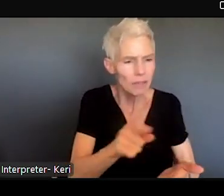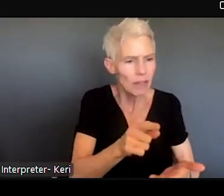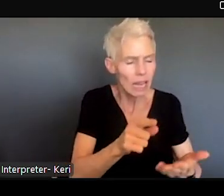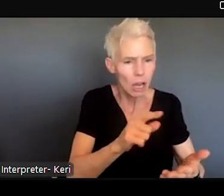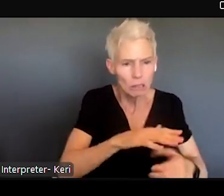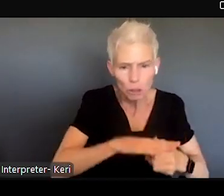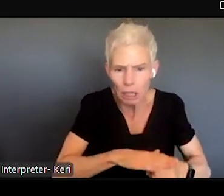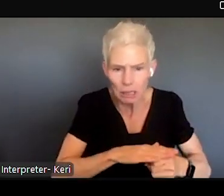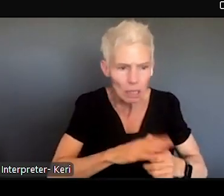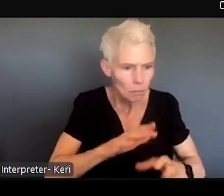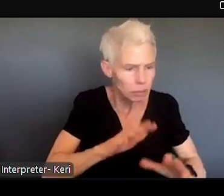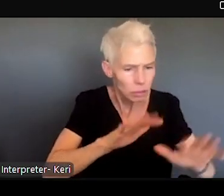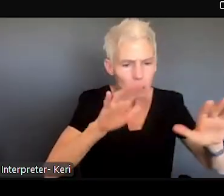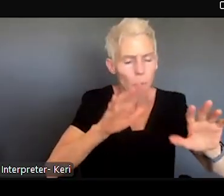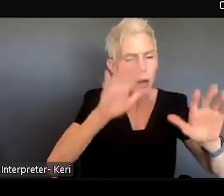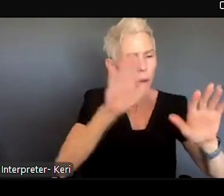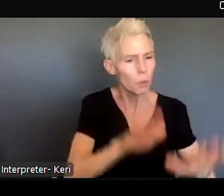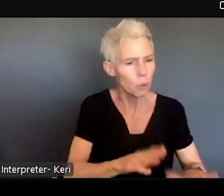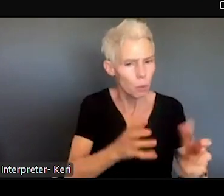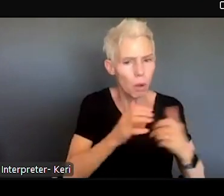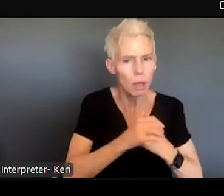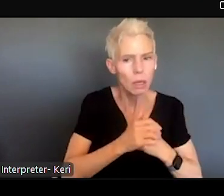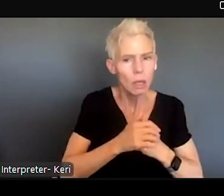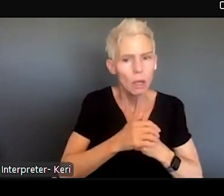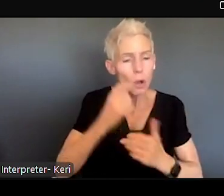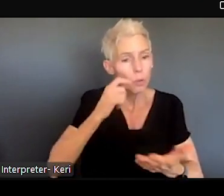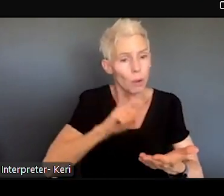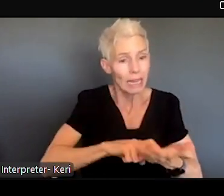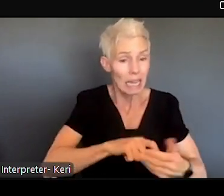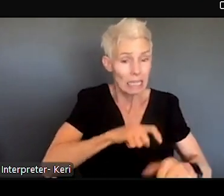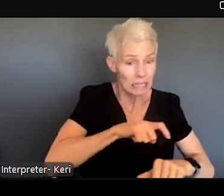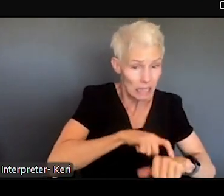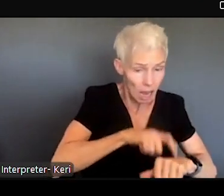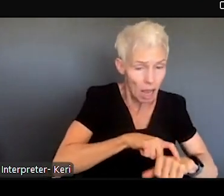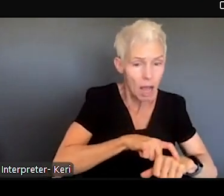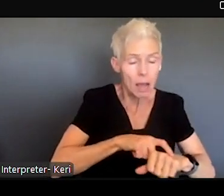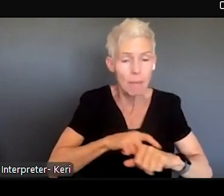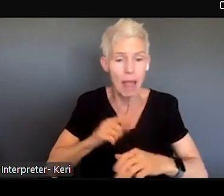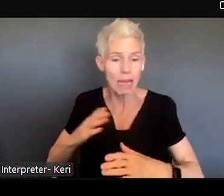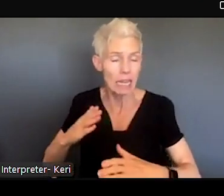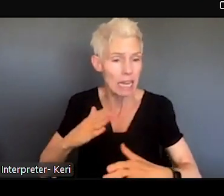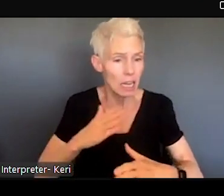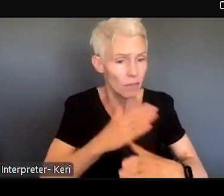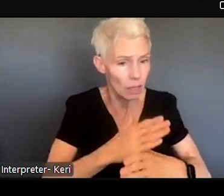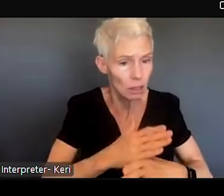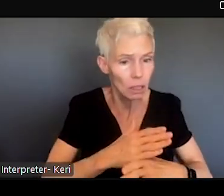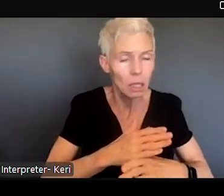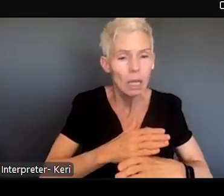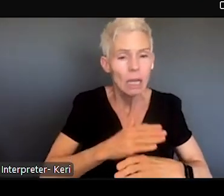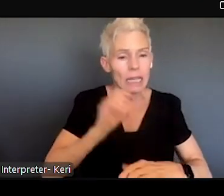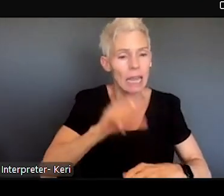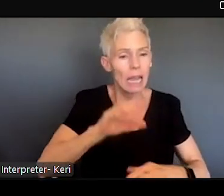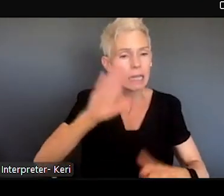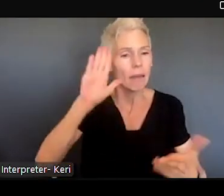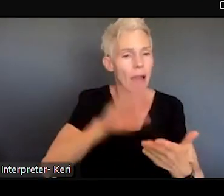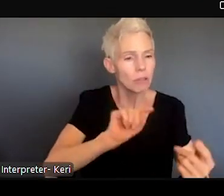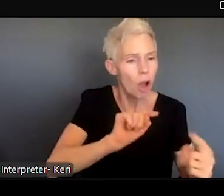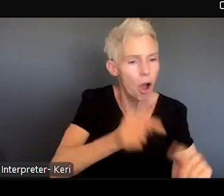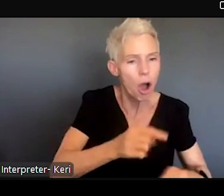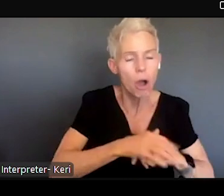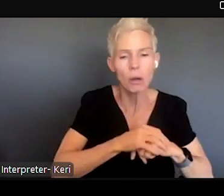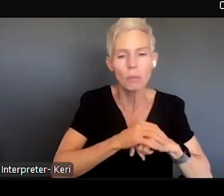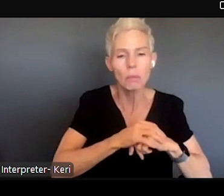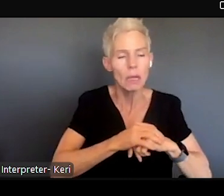right? We recognize that timely intervention can prevent situations from escalating. It can reduce harm,